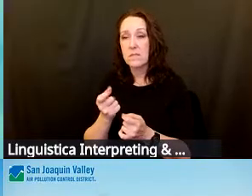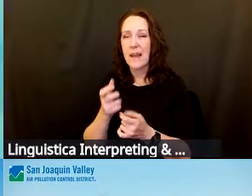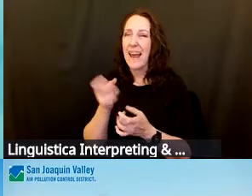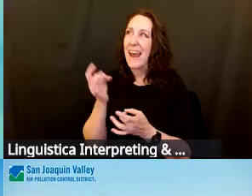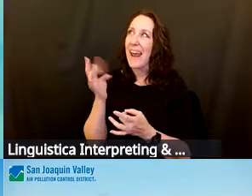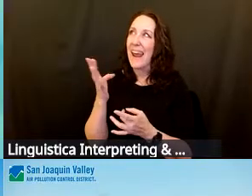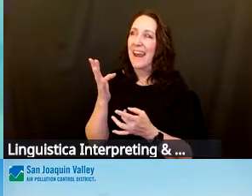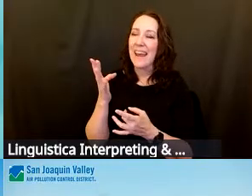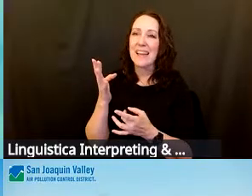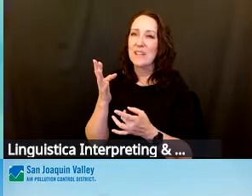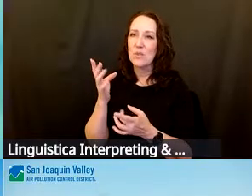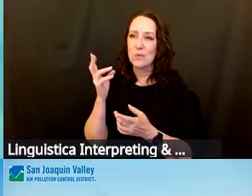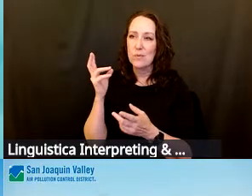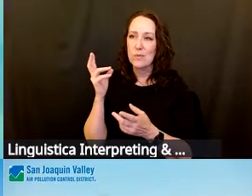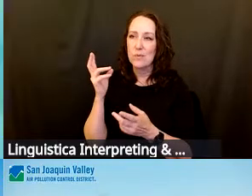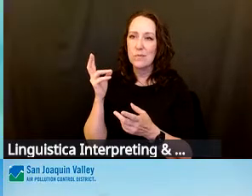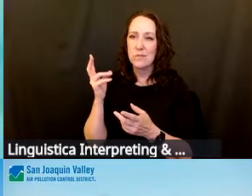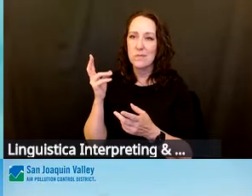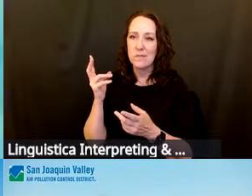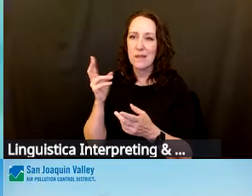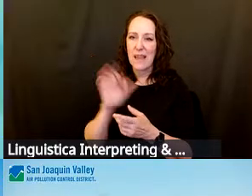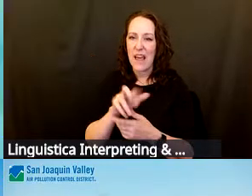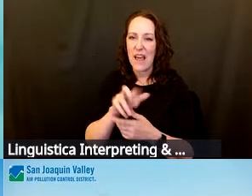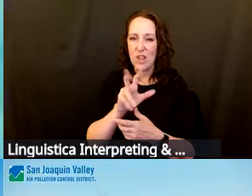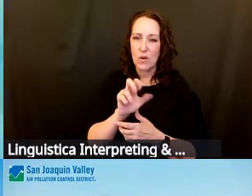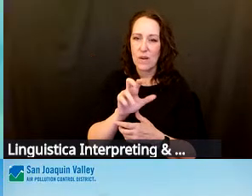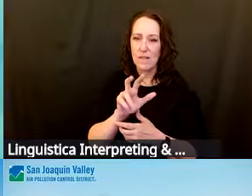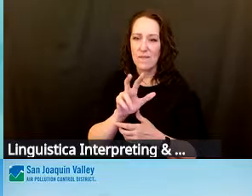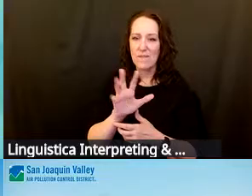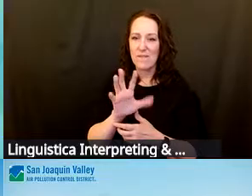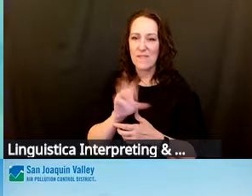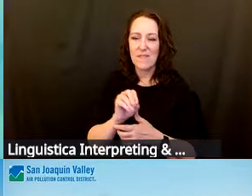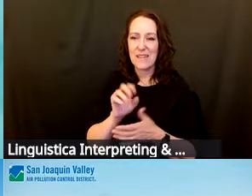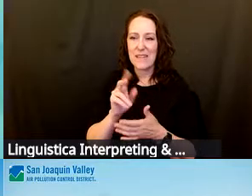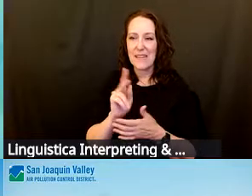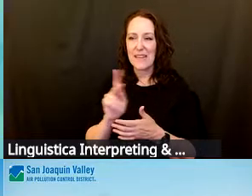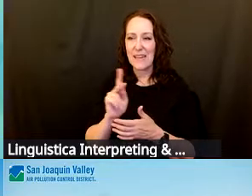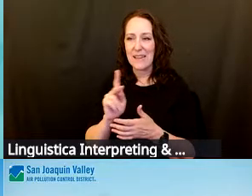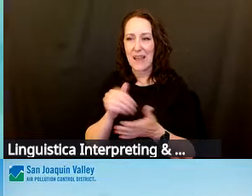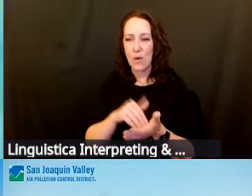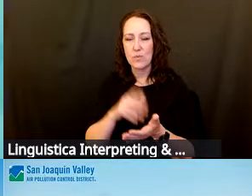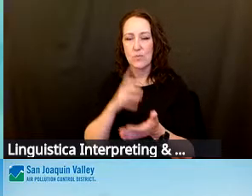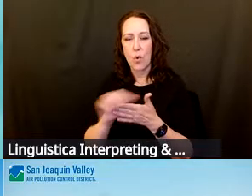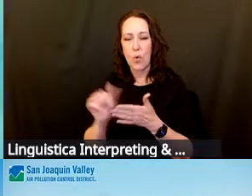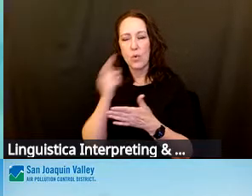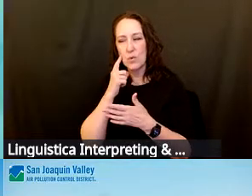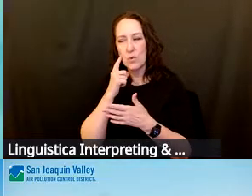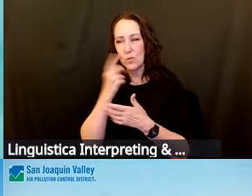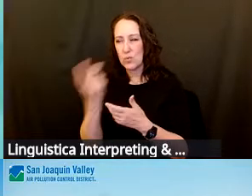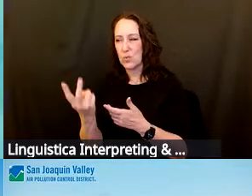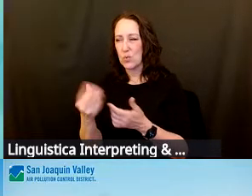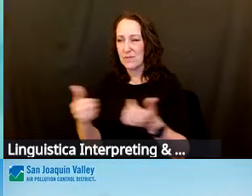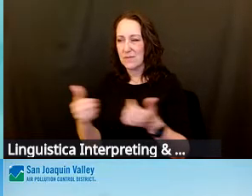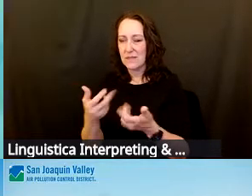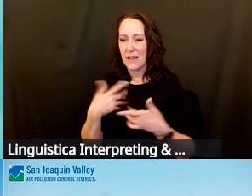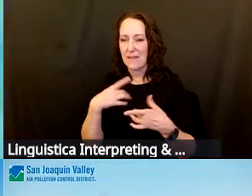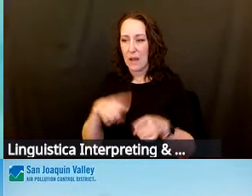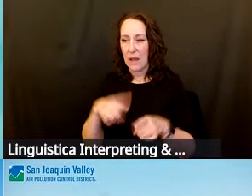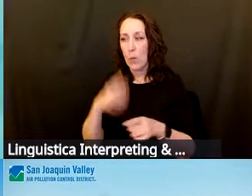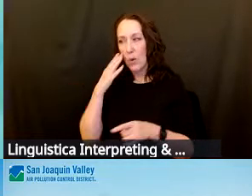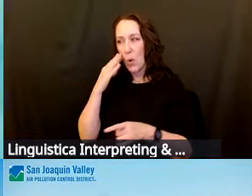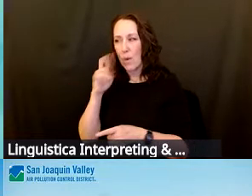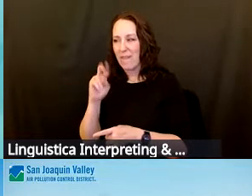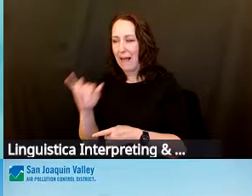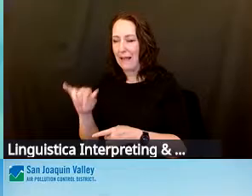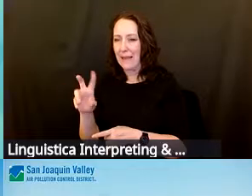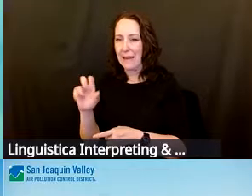to cut this $350K into 2 events because I actually think that it's, we know Valley Can do about 500